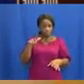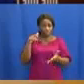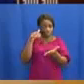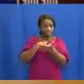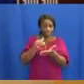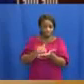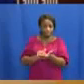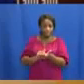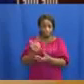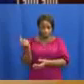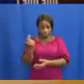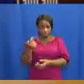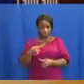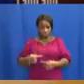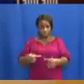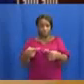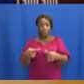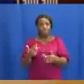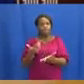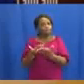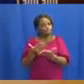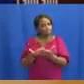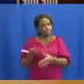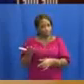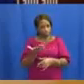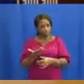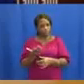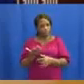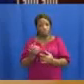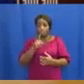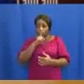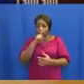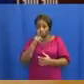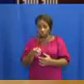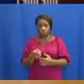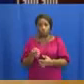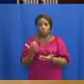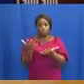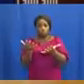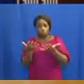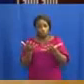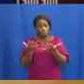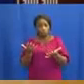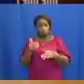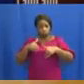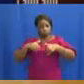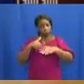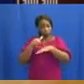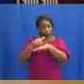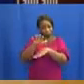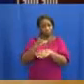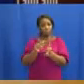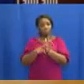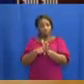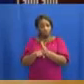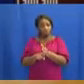ekun jufoni bane mi panyefai ke lele monta ni wo hwe helane ke je wo mana